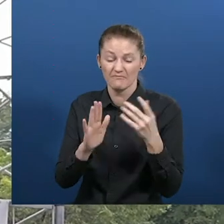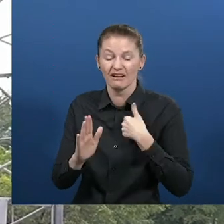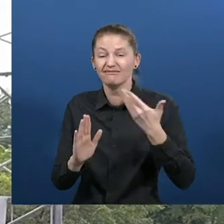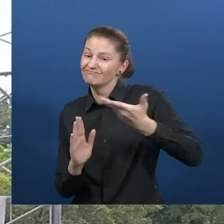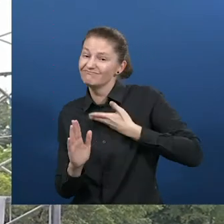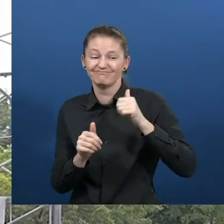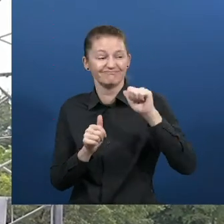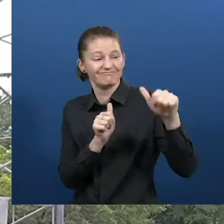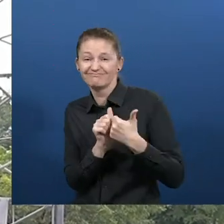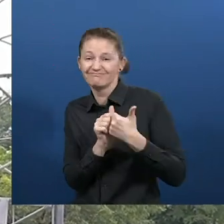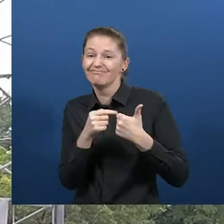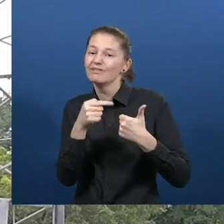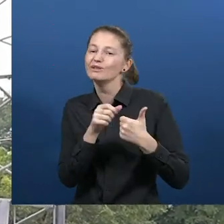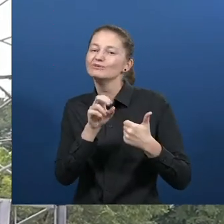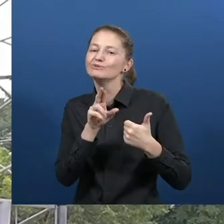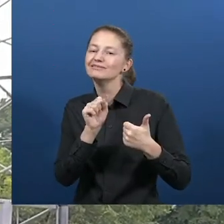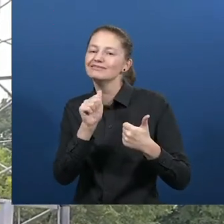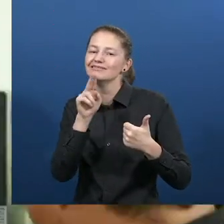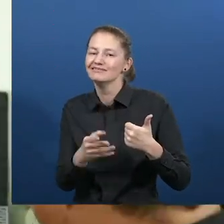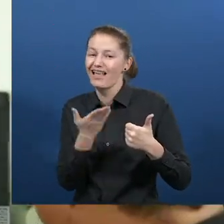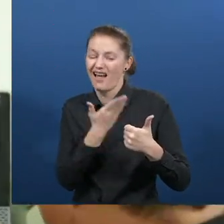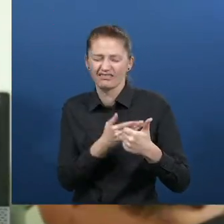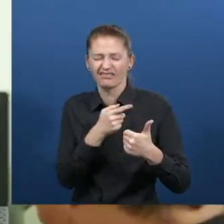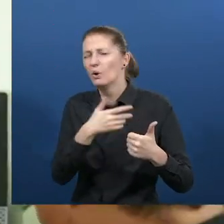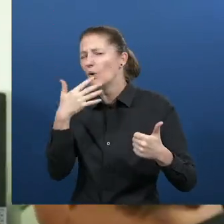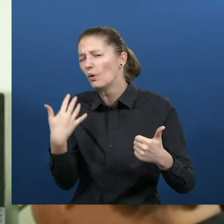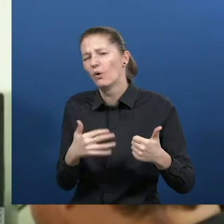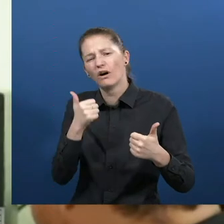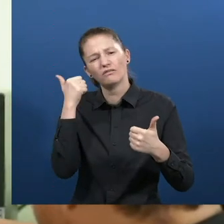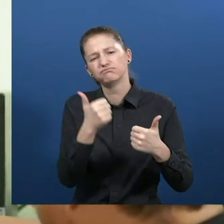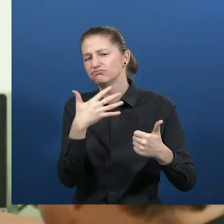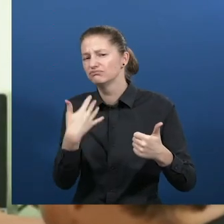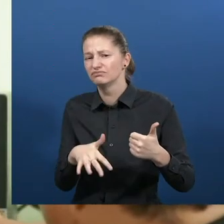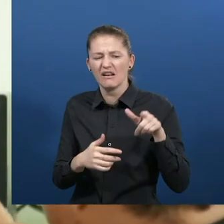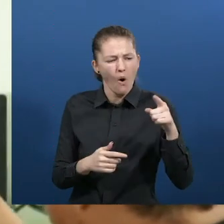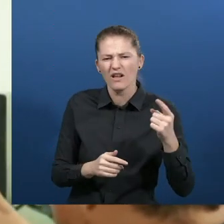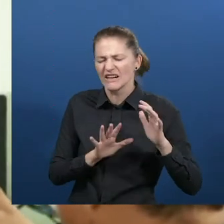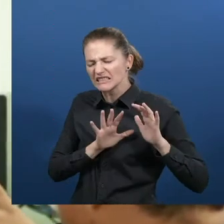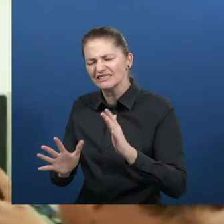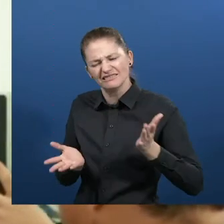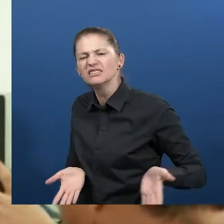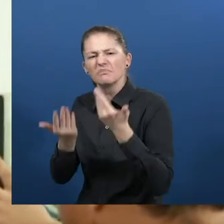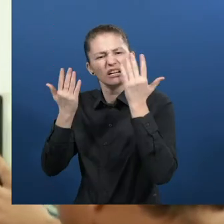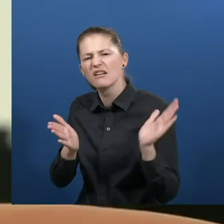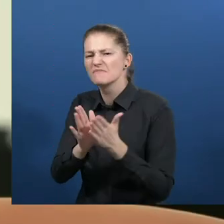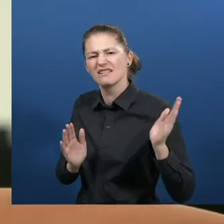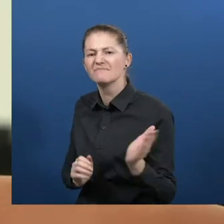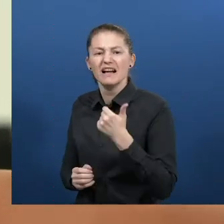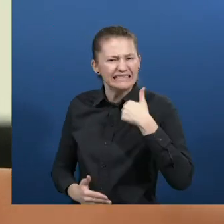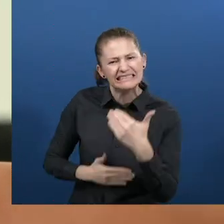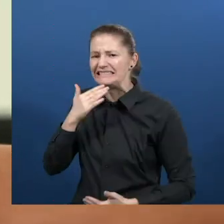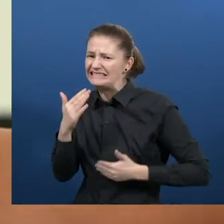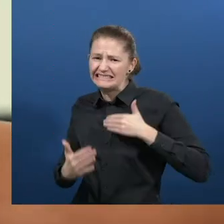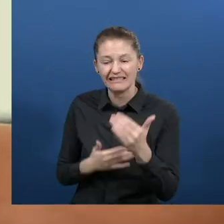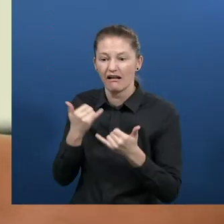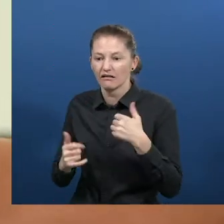She's absolutely brilliant, always constantly pushing us to think beyond what we see today as a current reality. So they are actually helping us